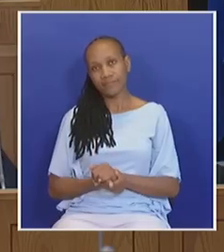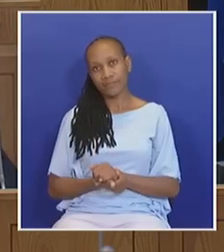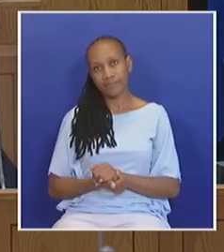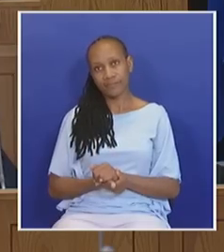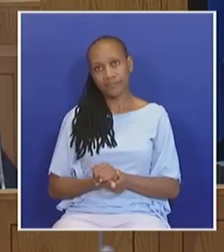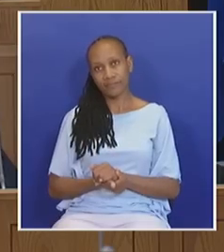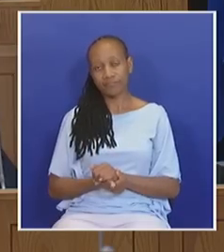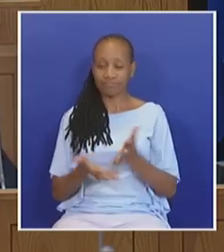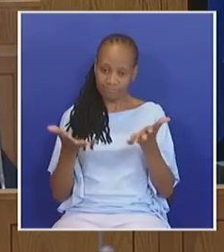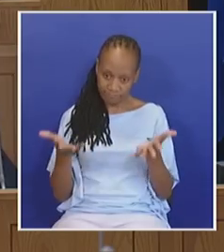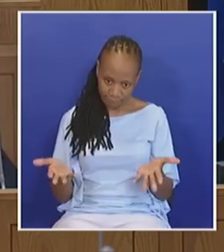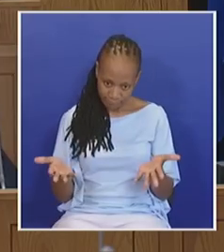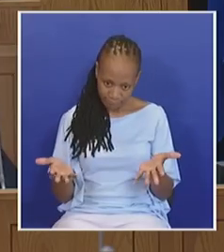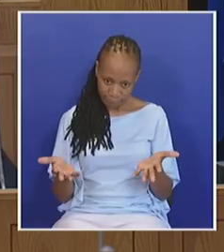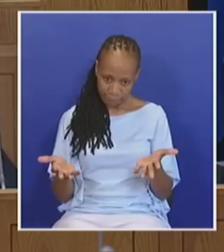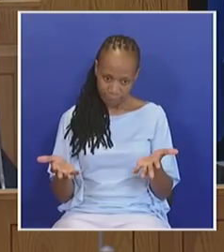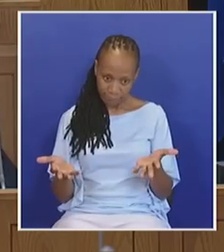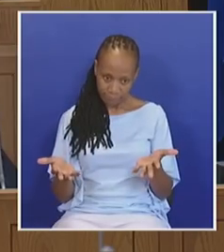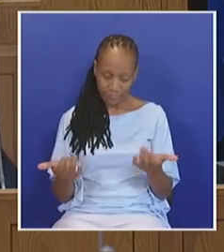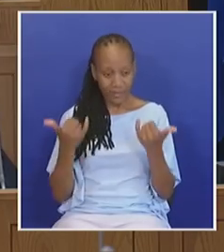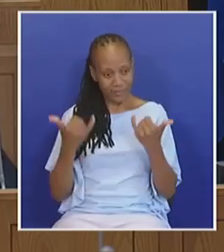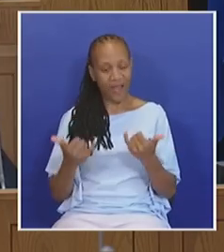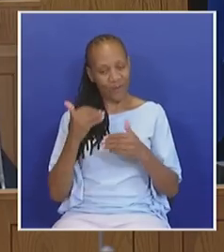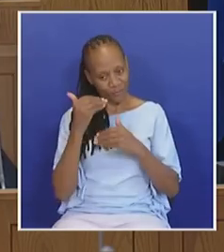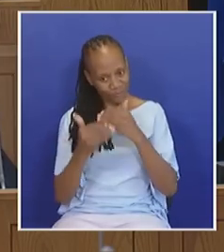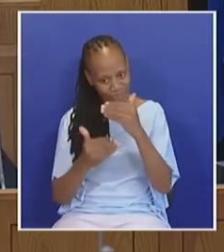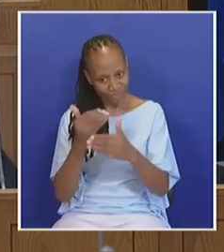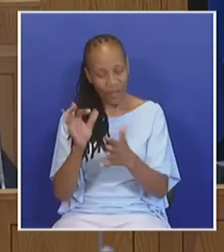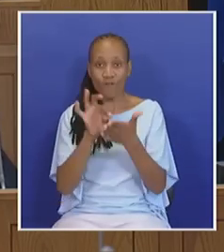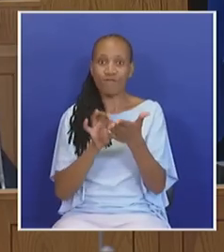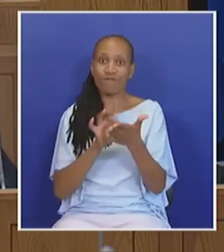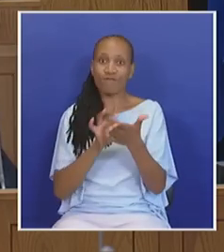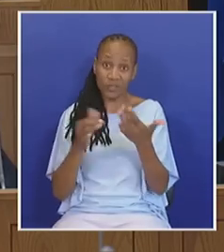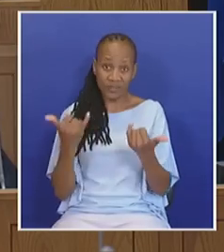If that is the case, we shall now proceed to the voting.